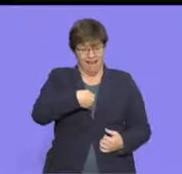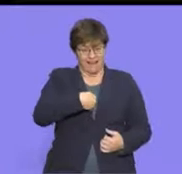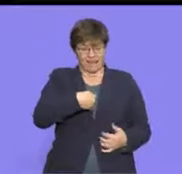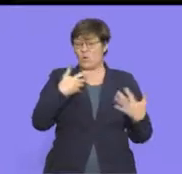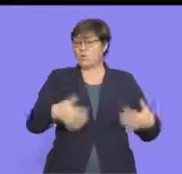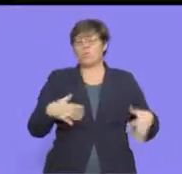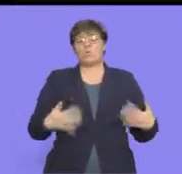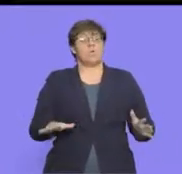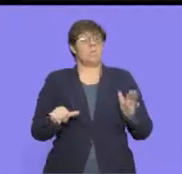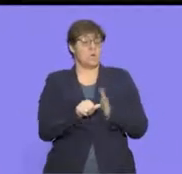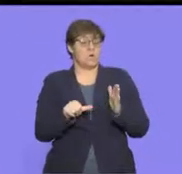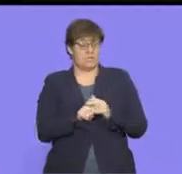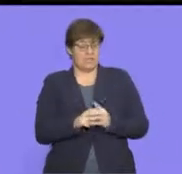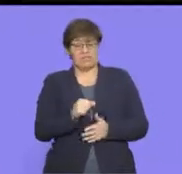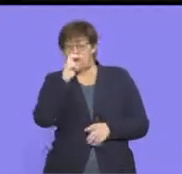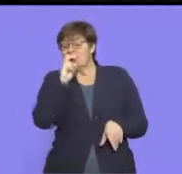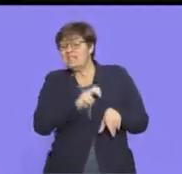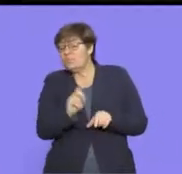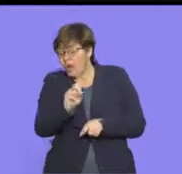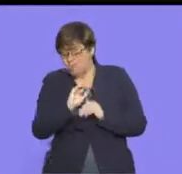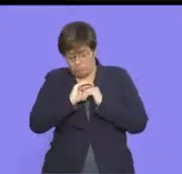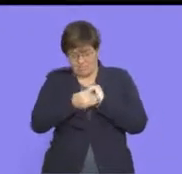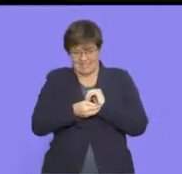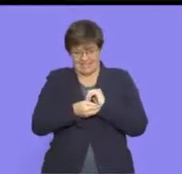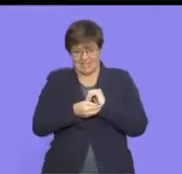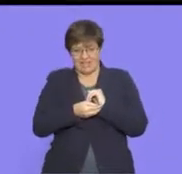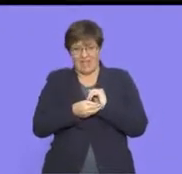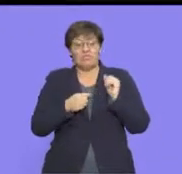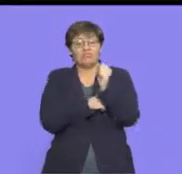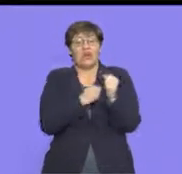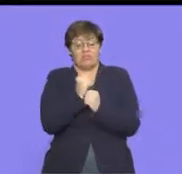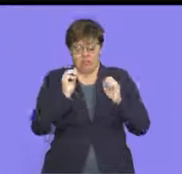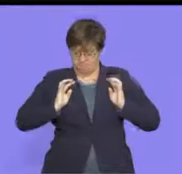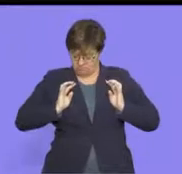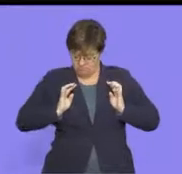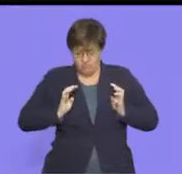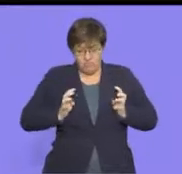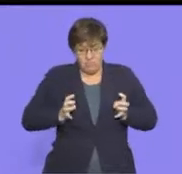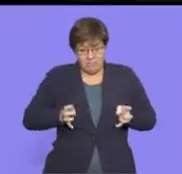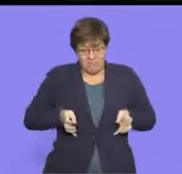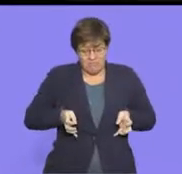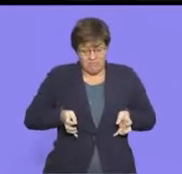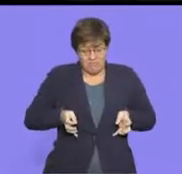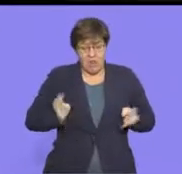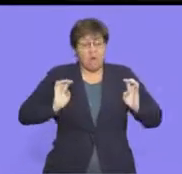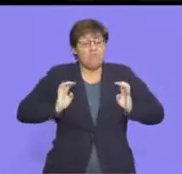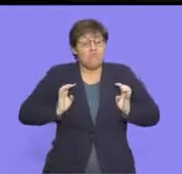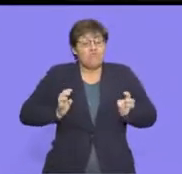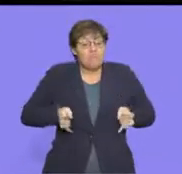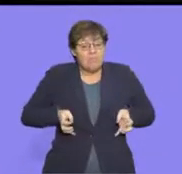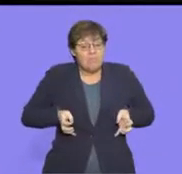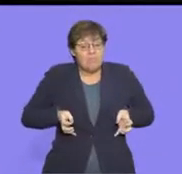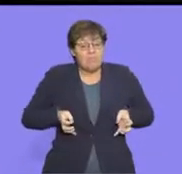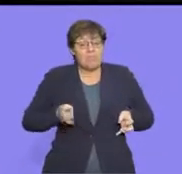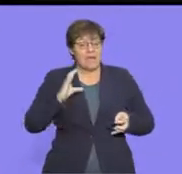important. So guess what we need? We need a protection. So we've got the structure called the rib cage, and the rib cage is made up